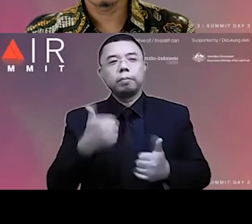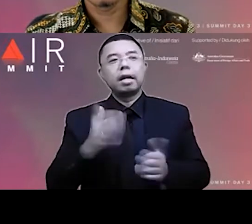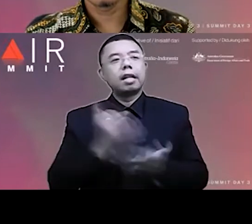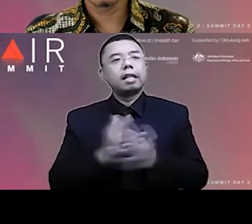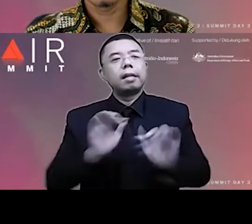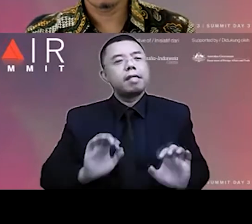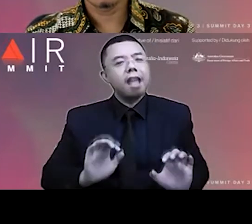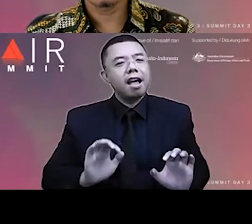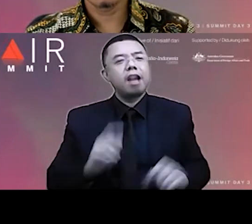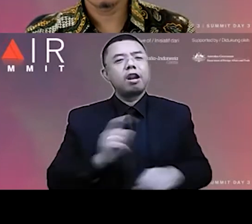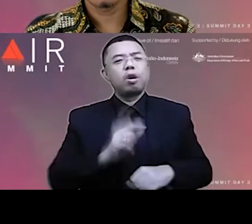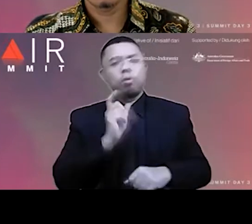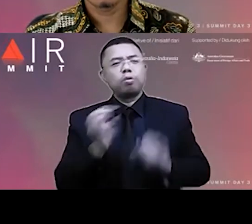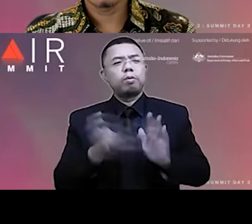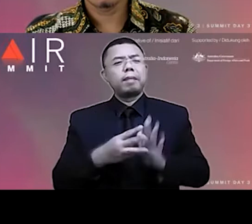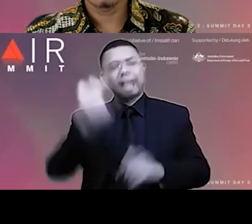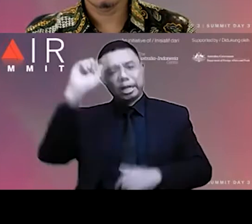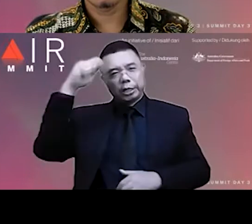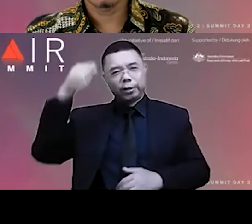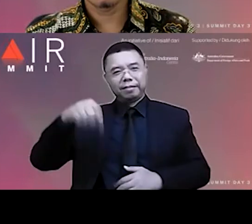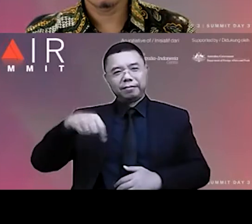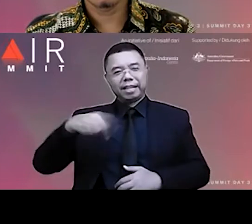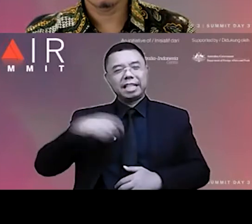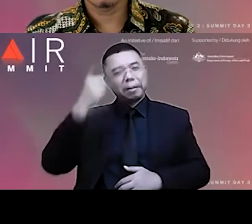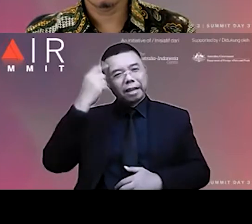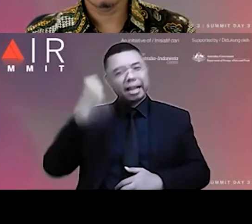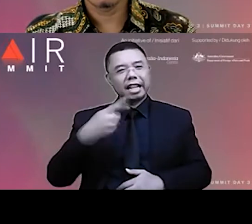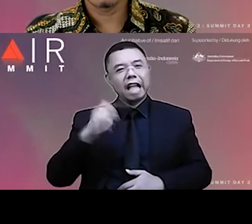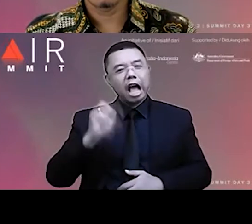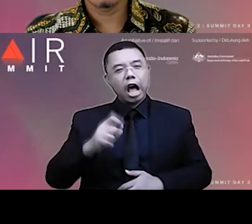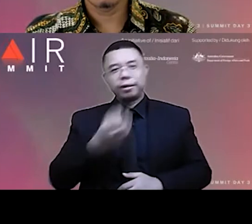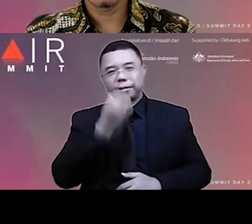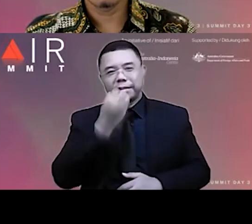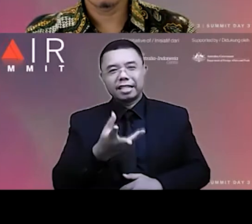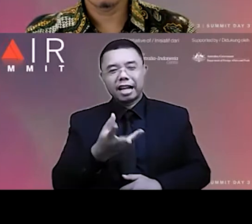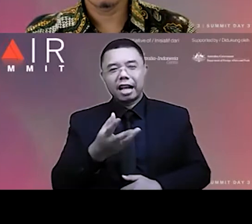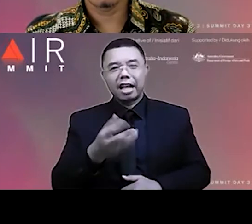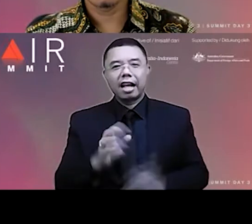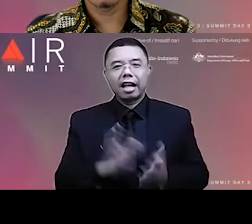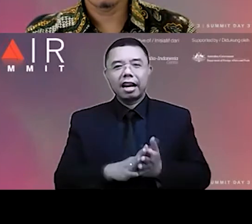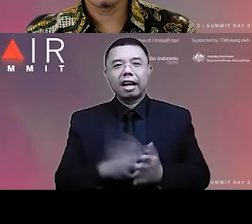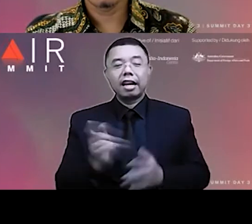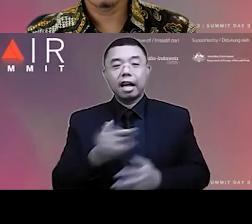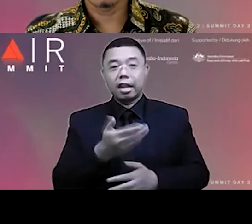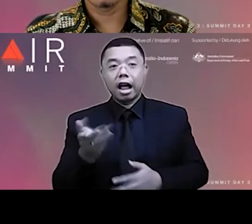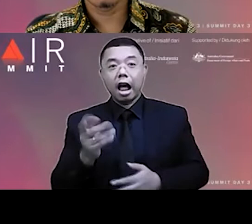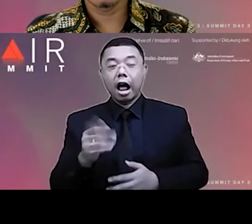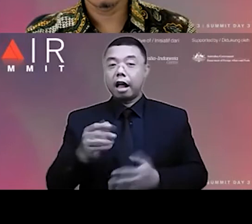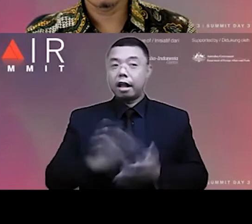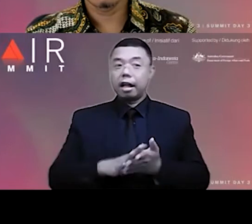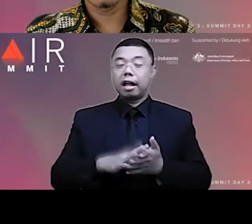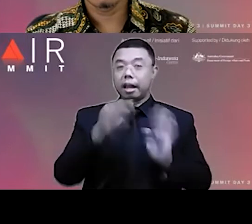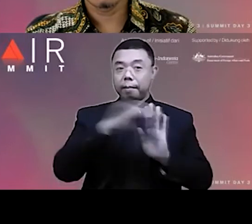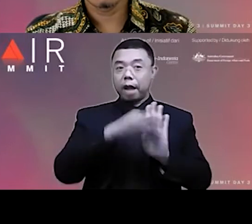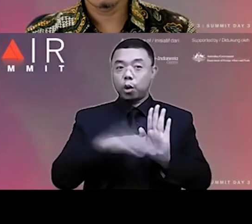I think we should also just talk briefly about, it's going to be a new normal. We're going to have to do rapid tests. I think there was a conference in Bali over